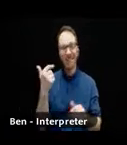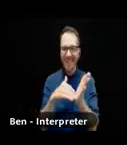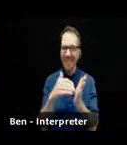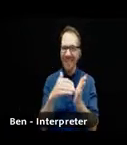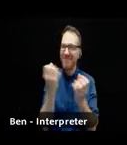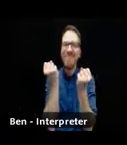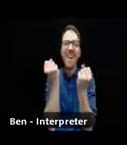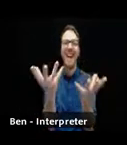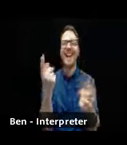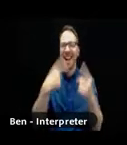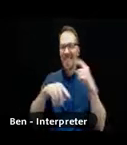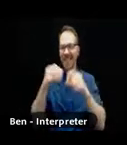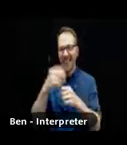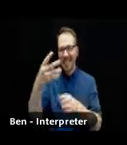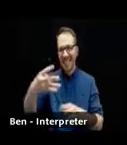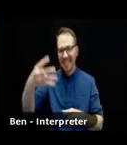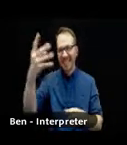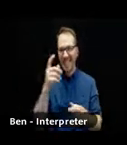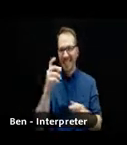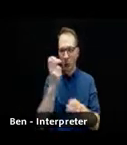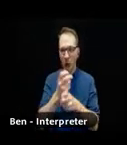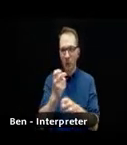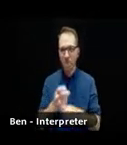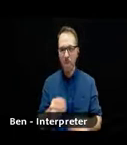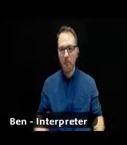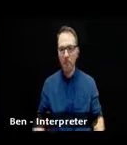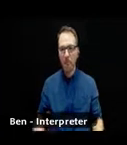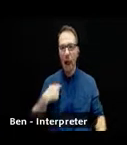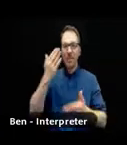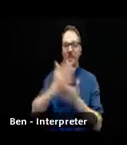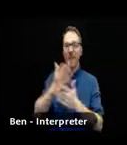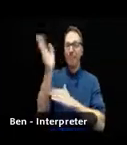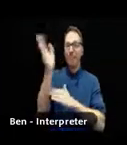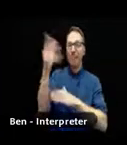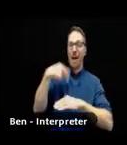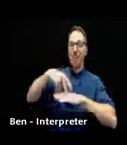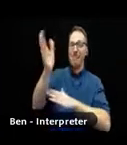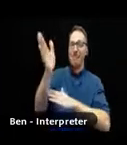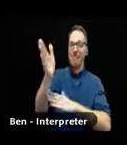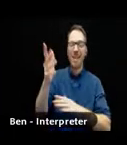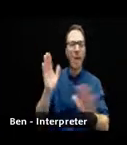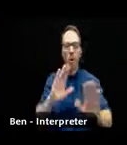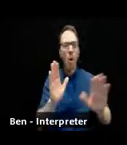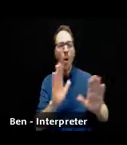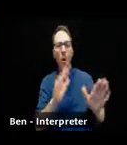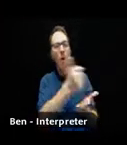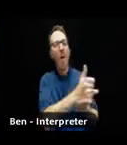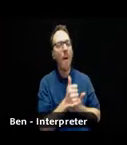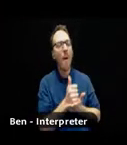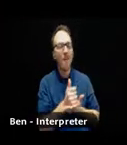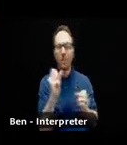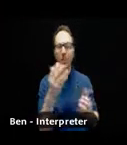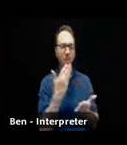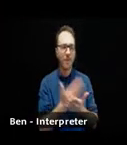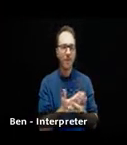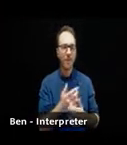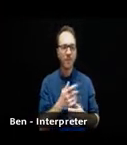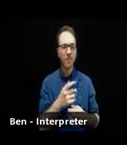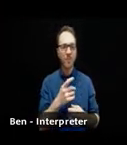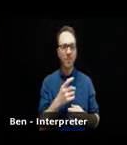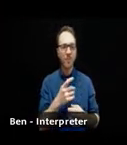can. So it's a little tricky. I'll get off my soapbox too. No. It's so helpful. It's just, you